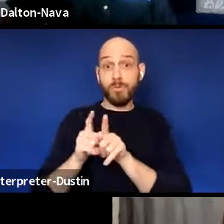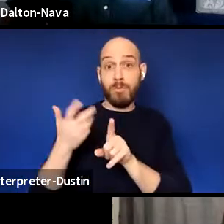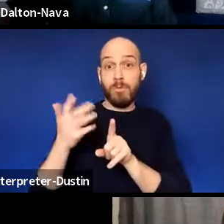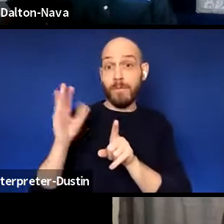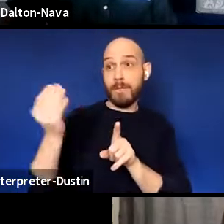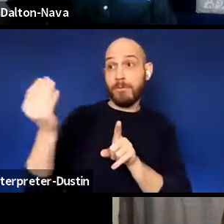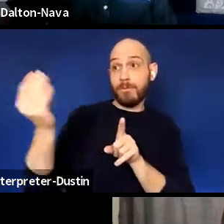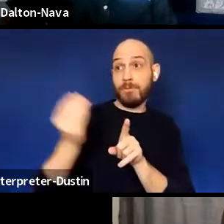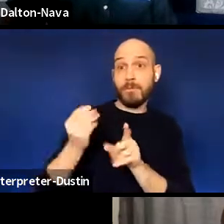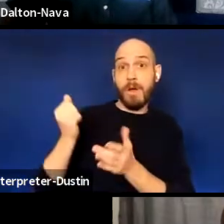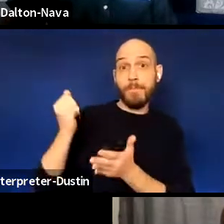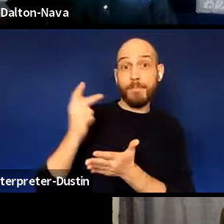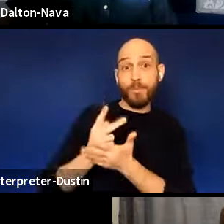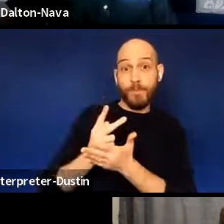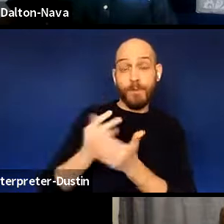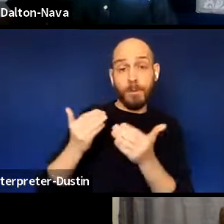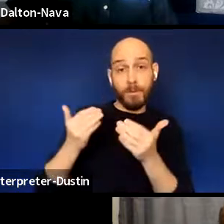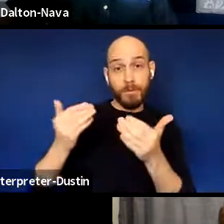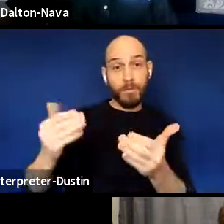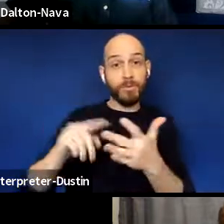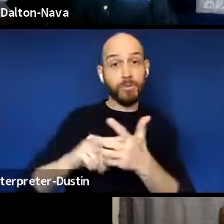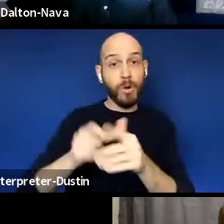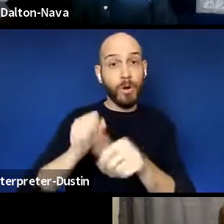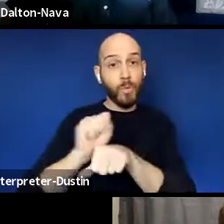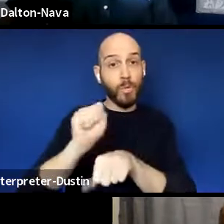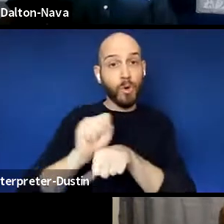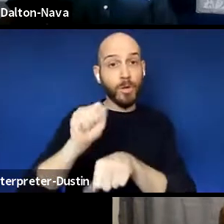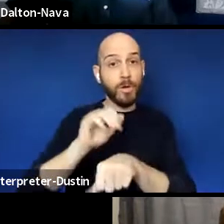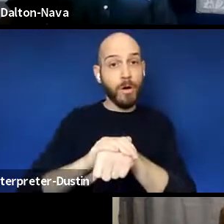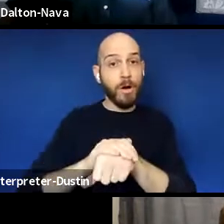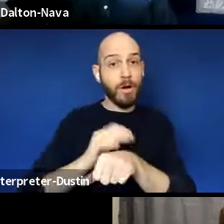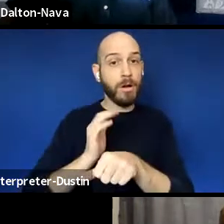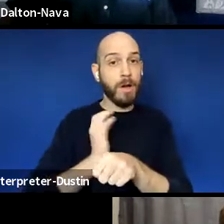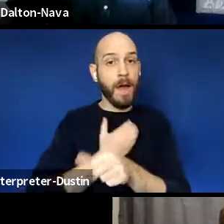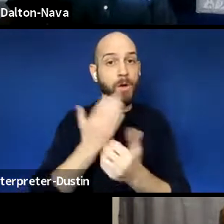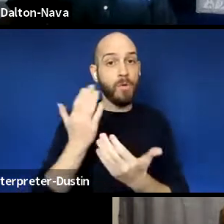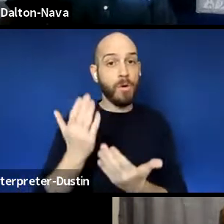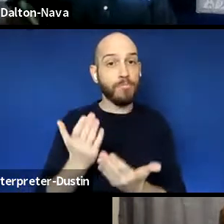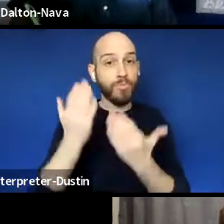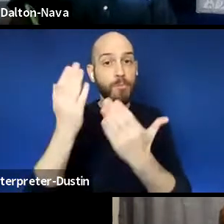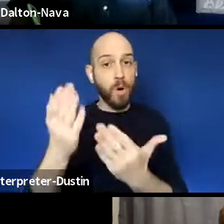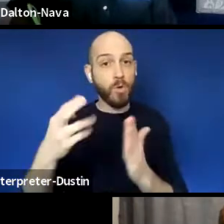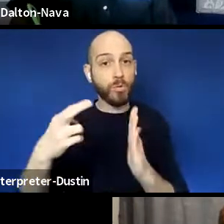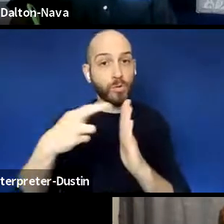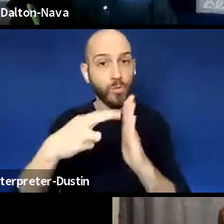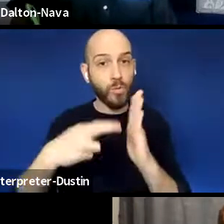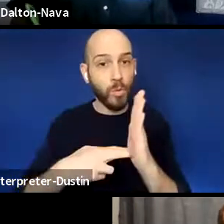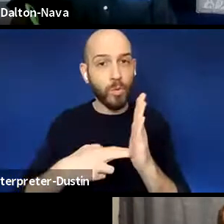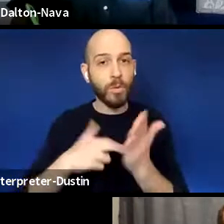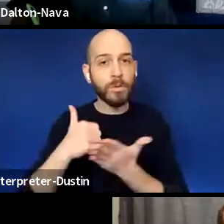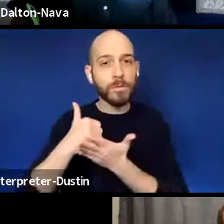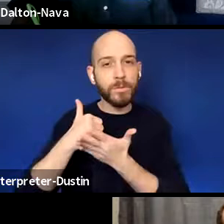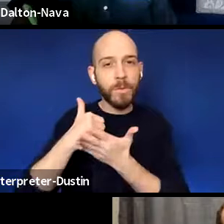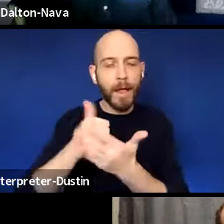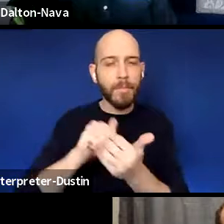proposed rules that will help address the issue, the impact that COVID has had on